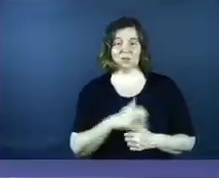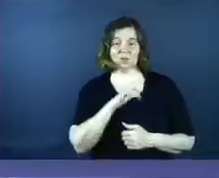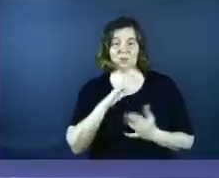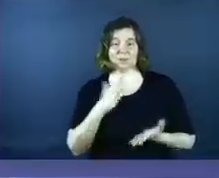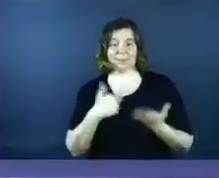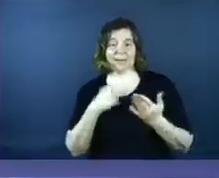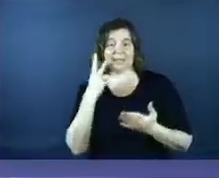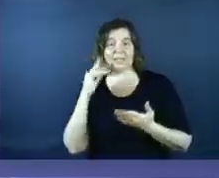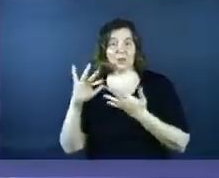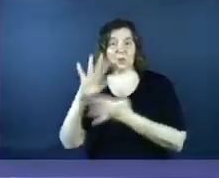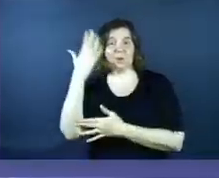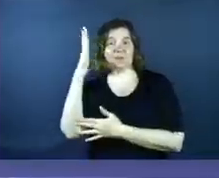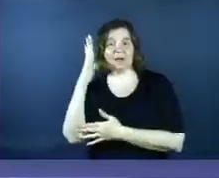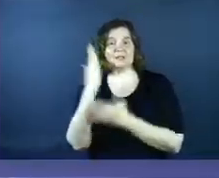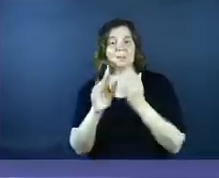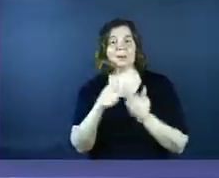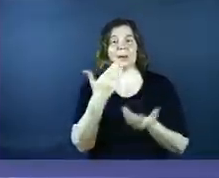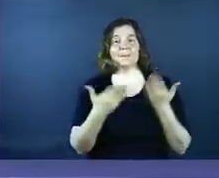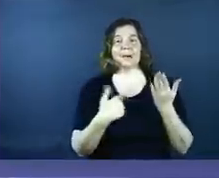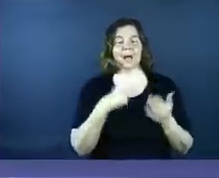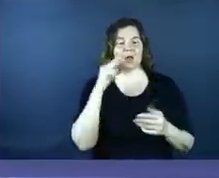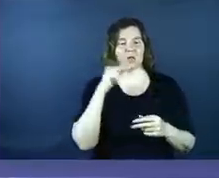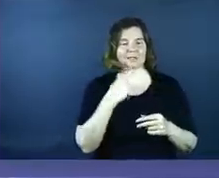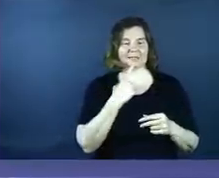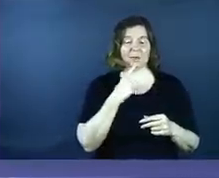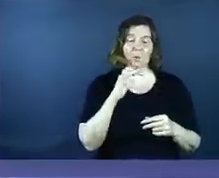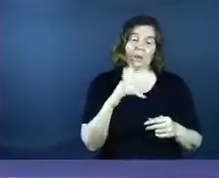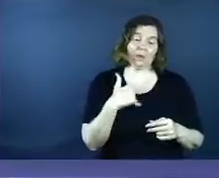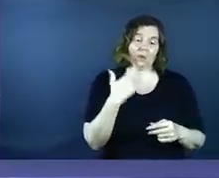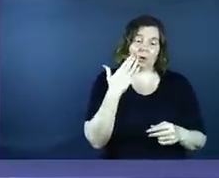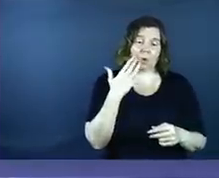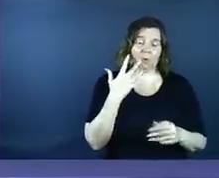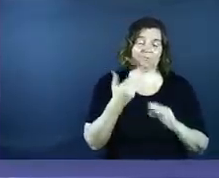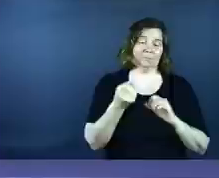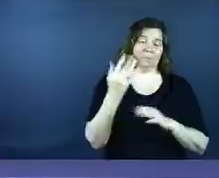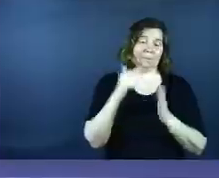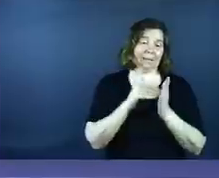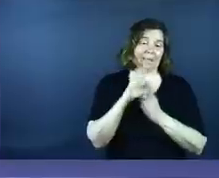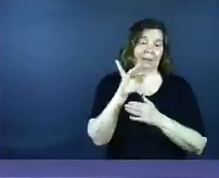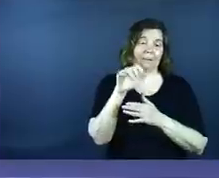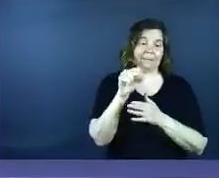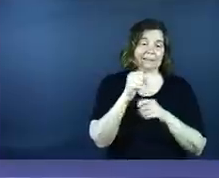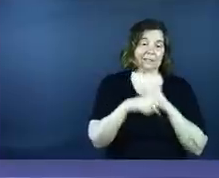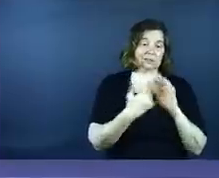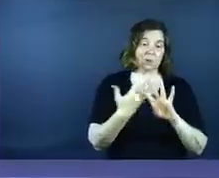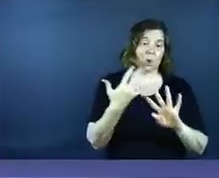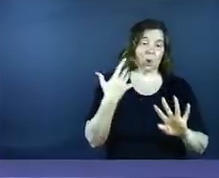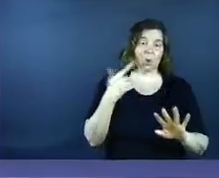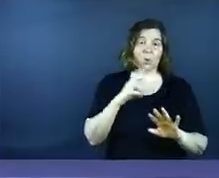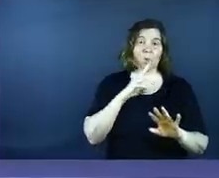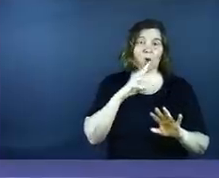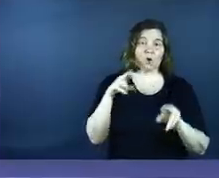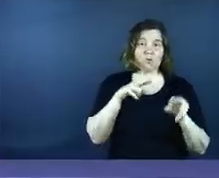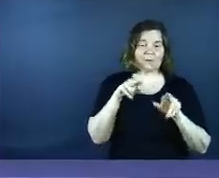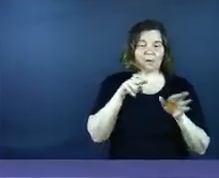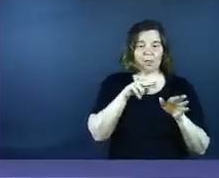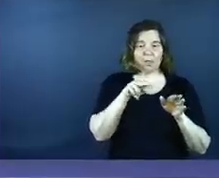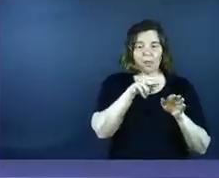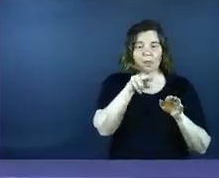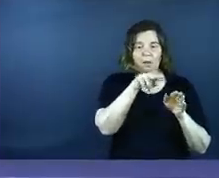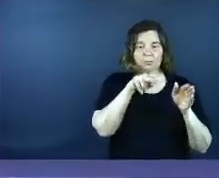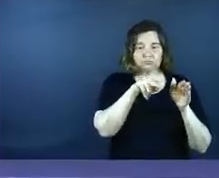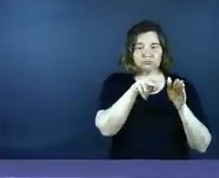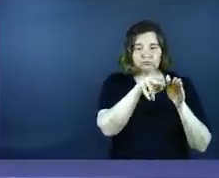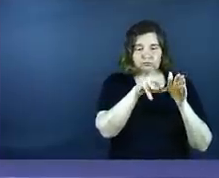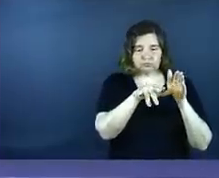Christians might see the glory of God. Someone else might look at that and say, well, you know, over millions or billions of years, you know, water and rivers, they